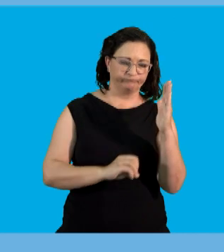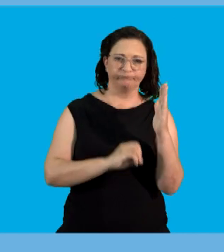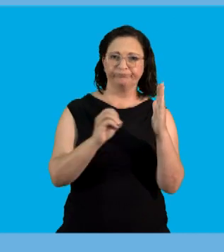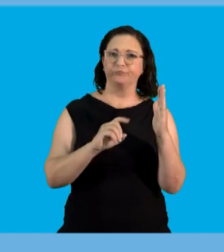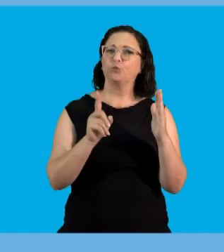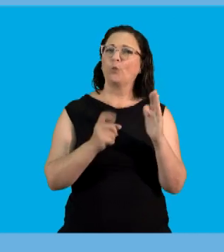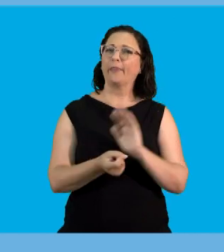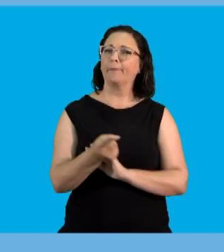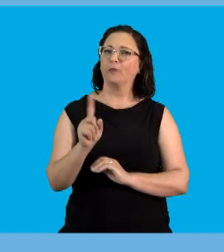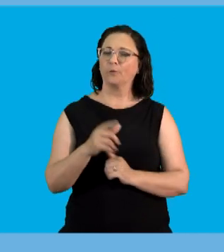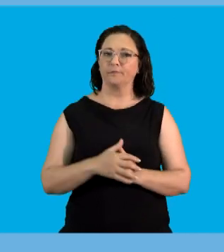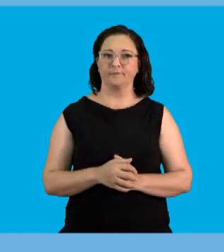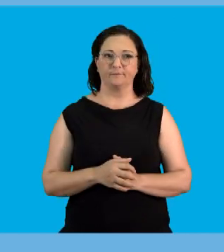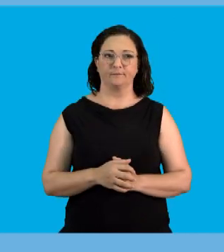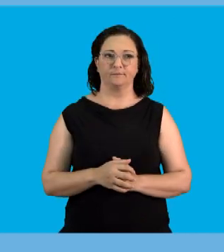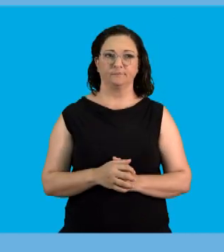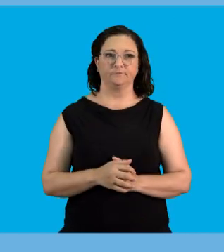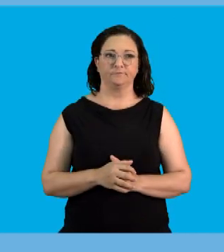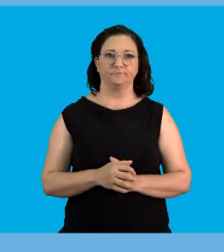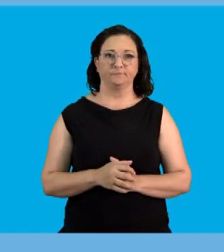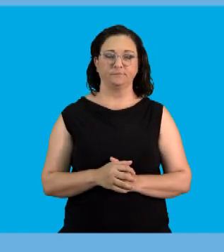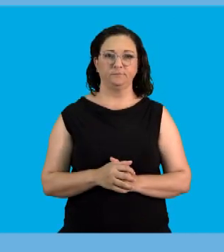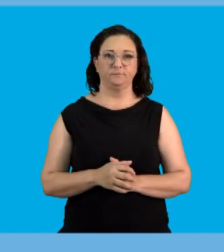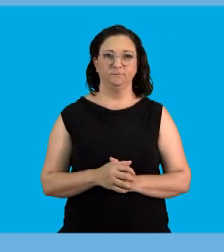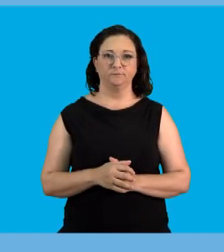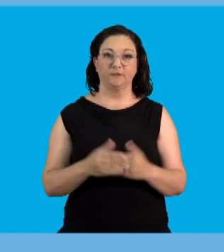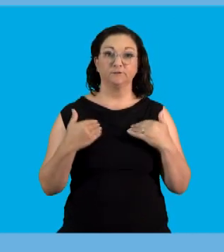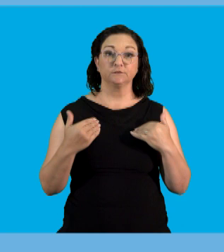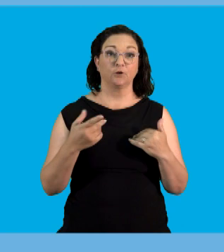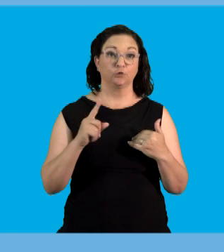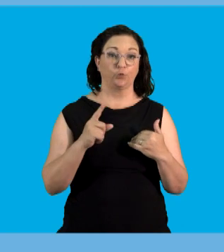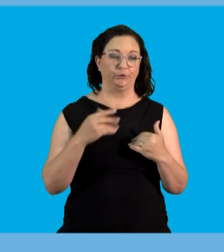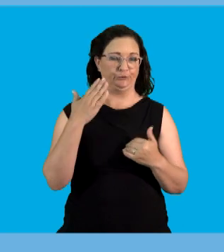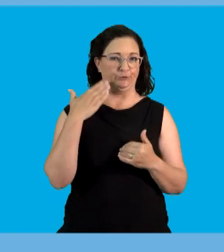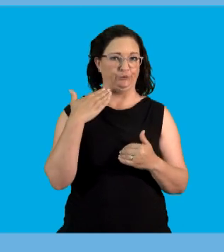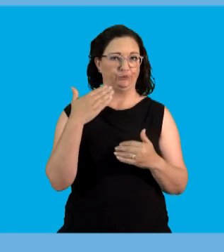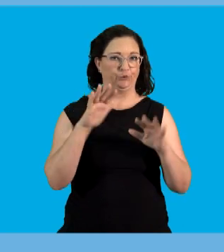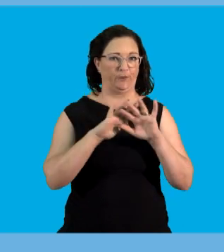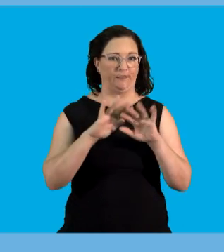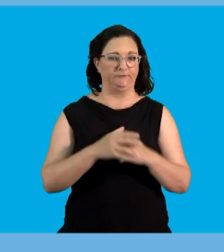of the container. So, starting with the cool gas.